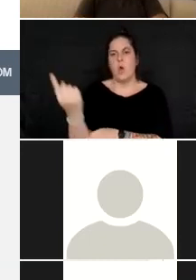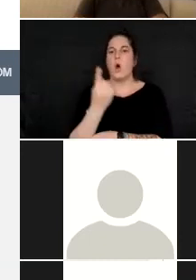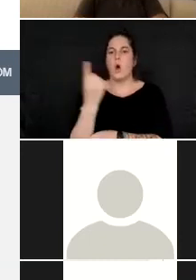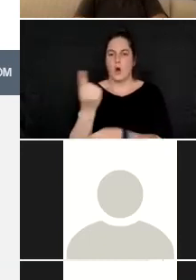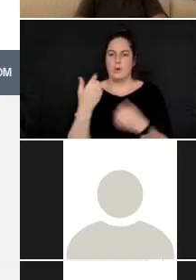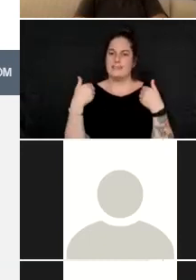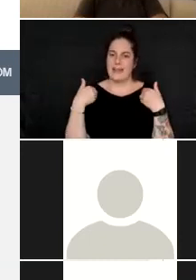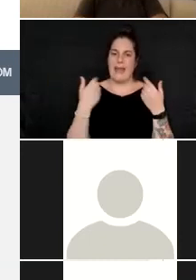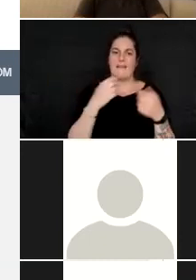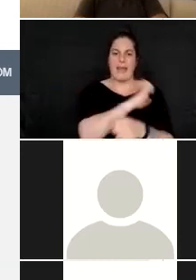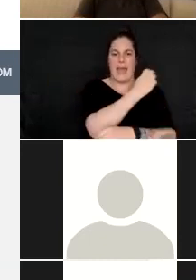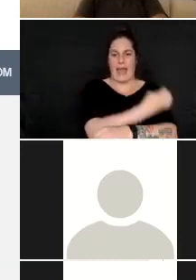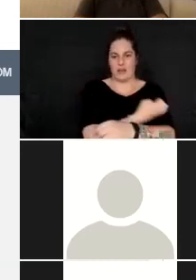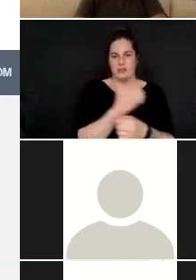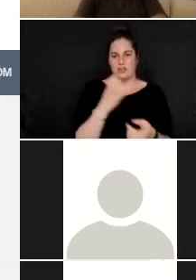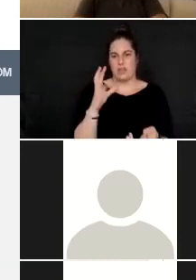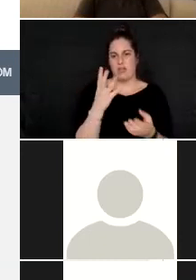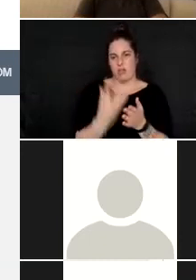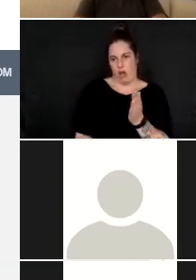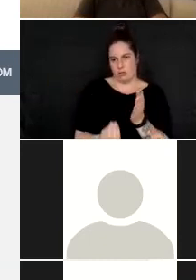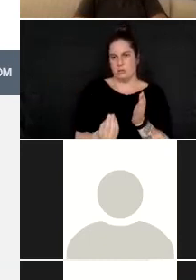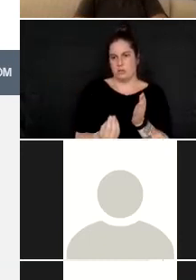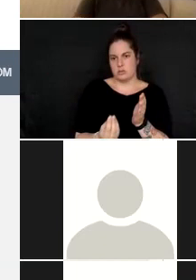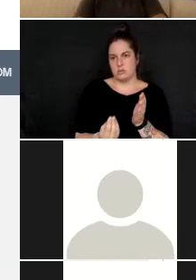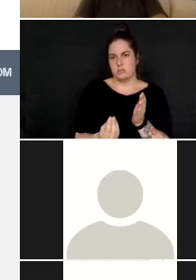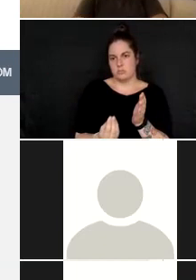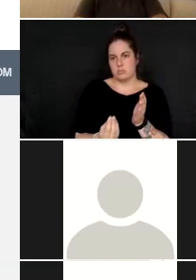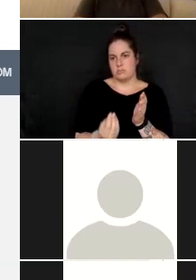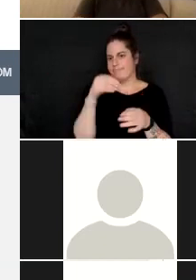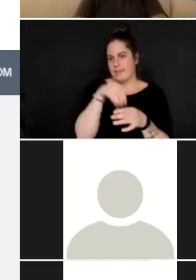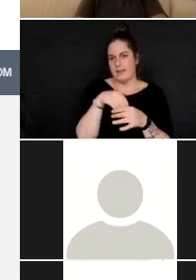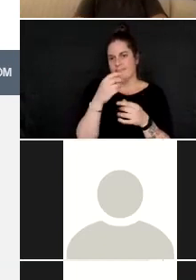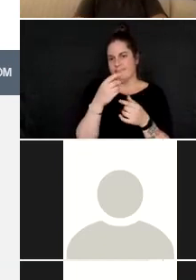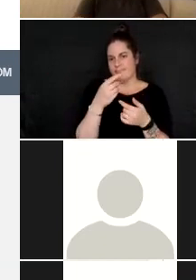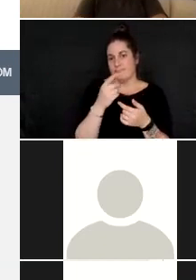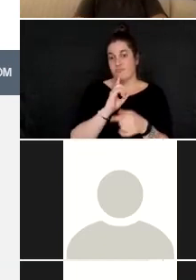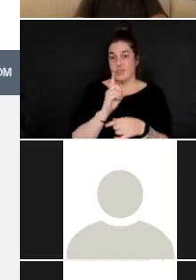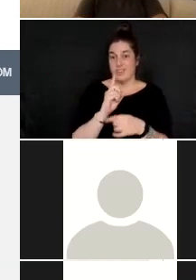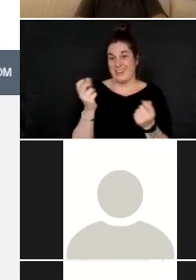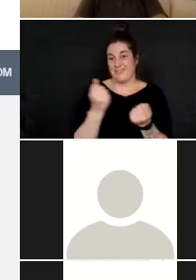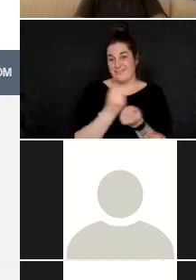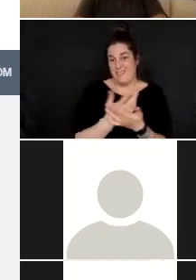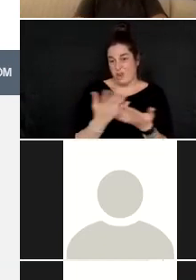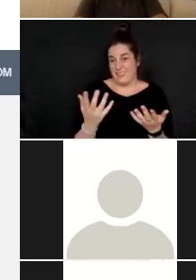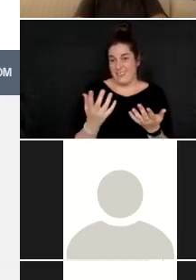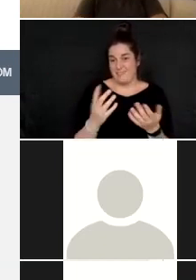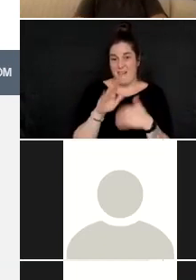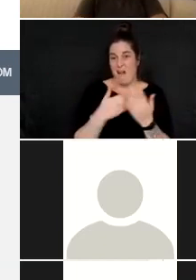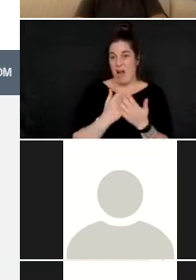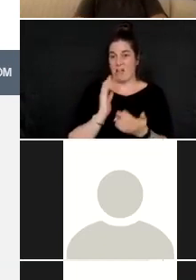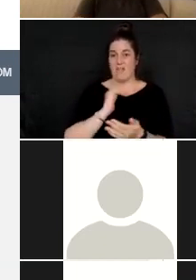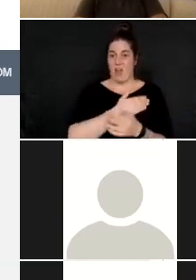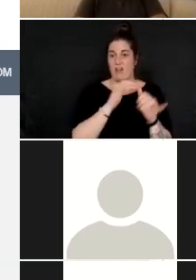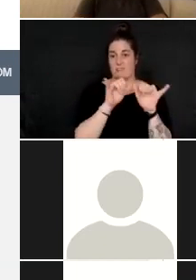friction involved in almost, you know, all of the processes or systems that we deal with.